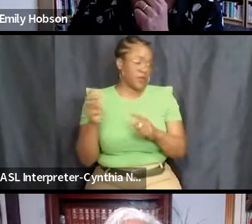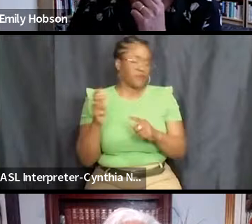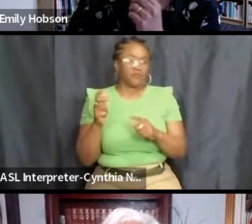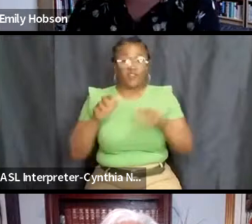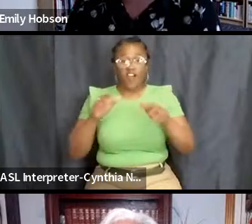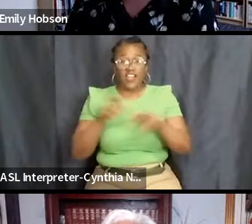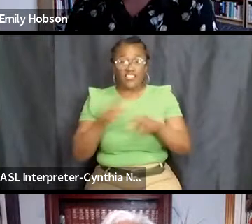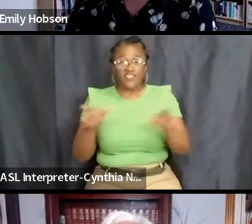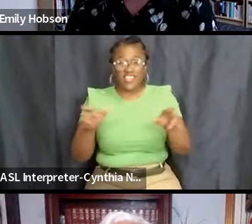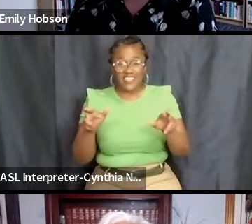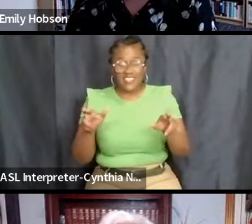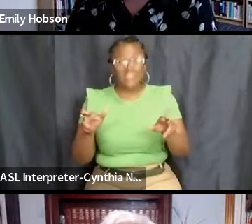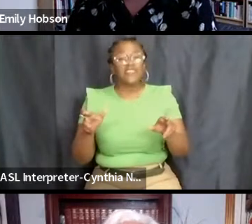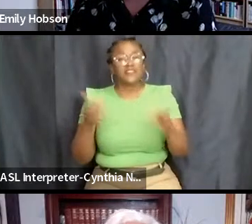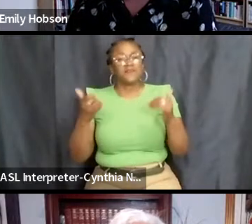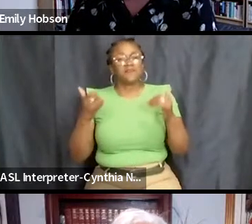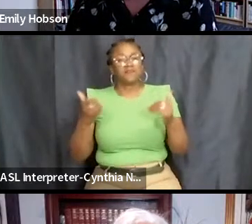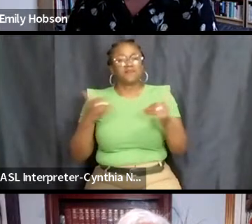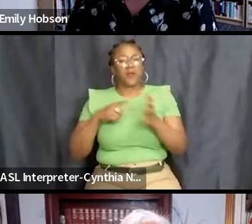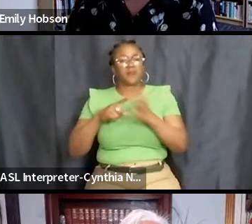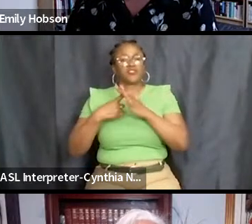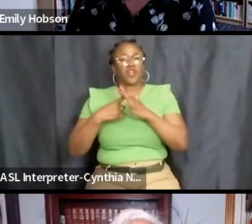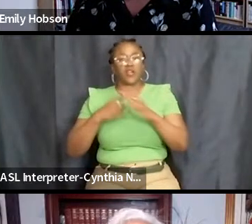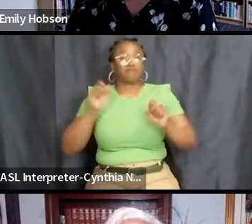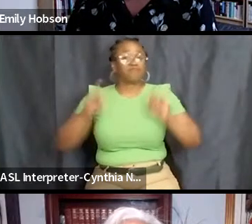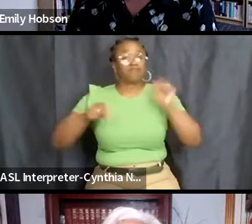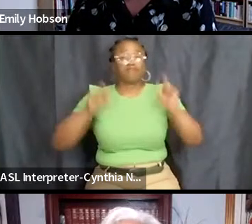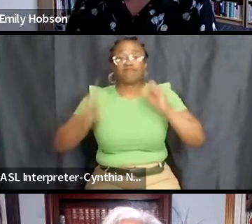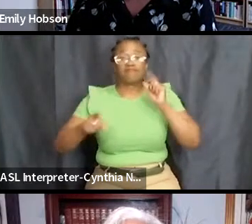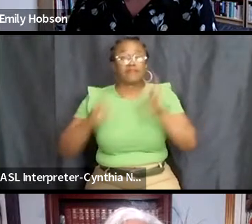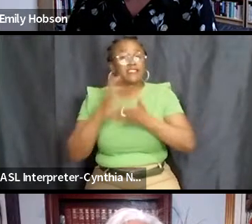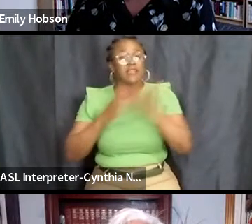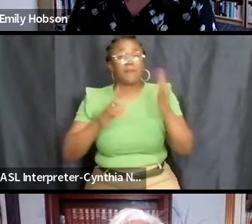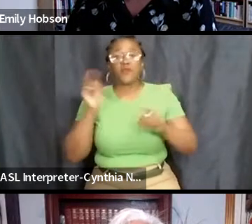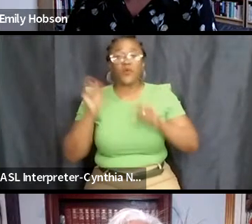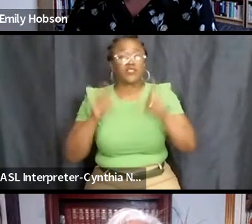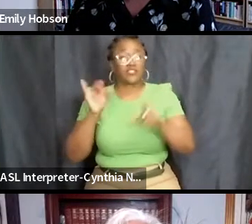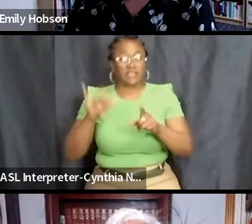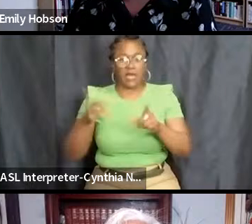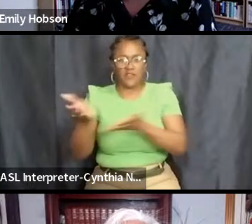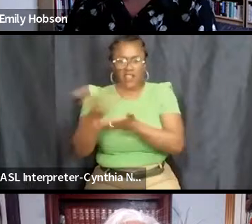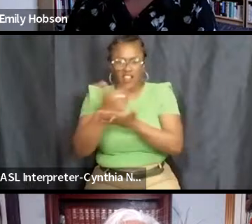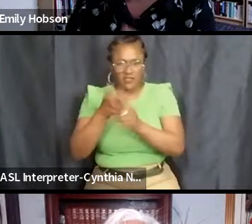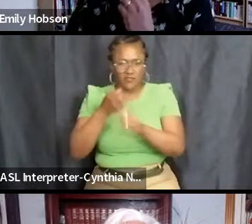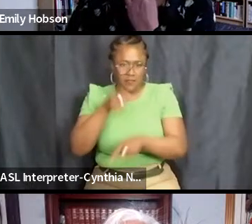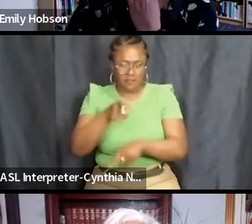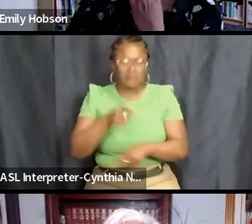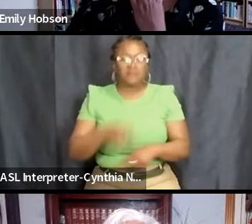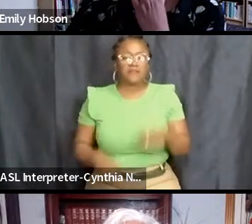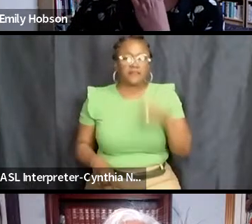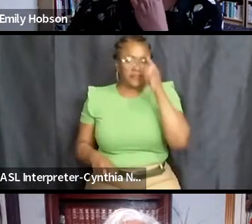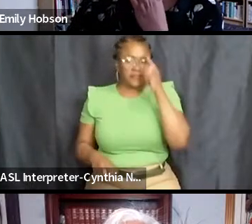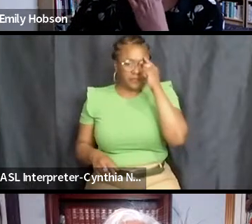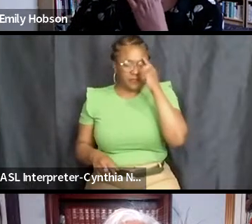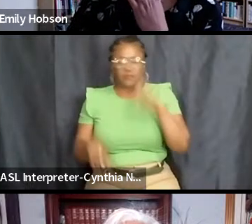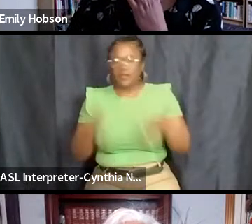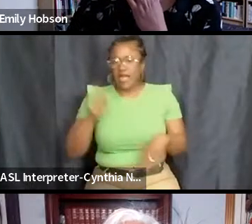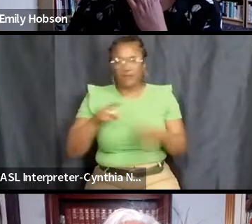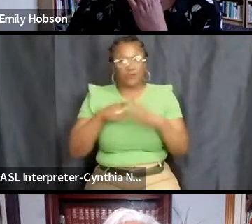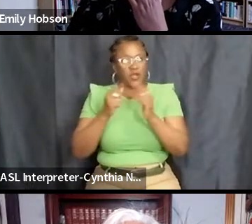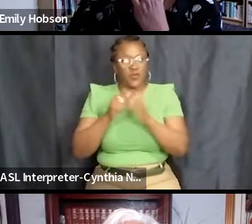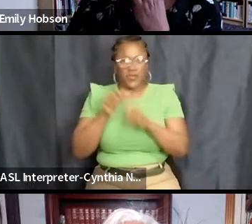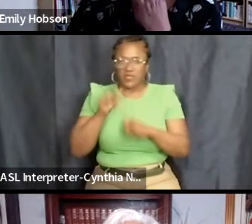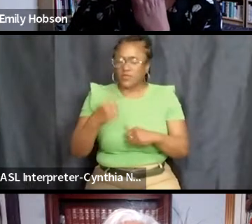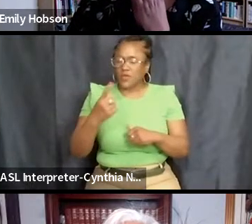I'm just gonna start tossing out some of the great questions that we've collected so far. And I have to start with this